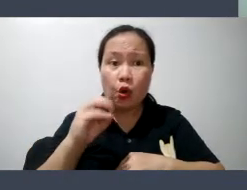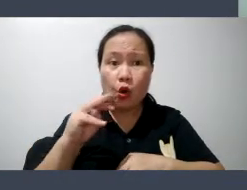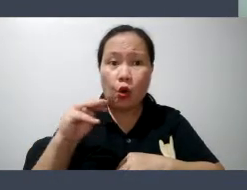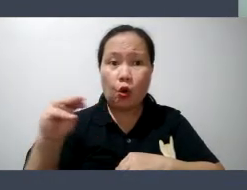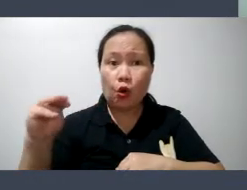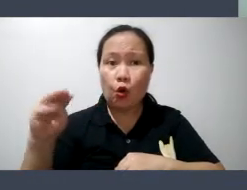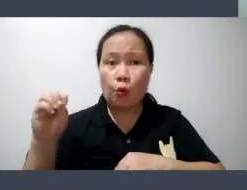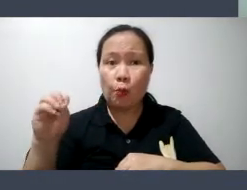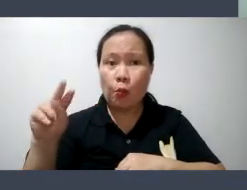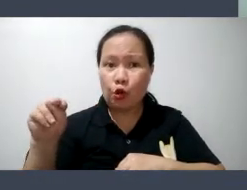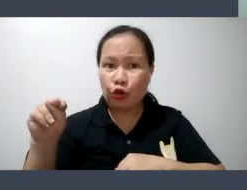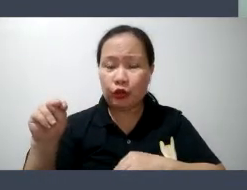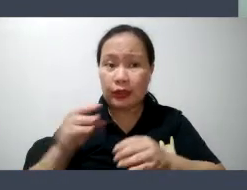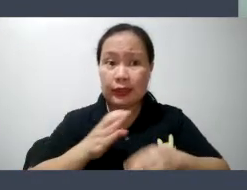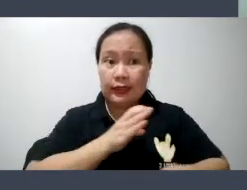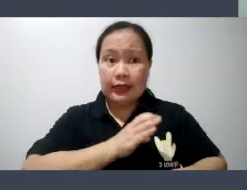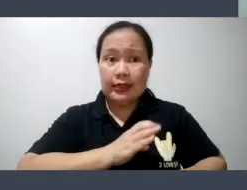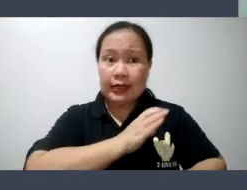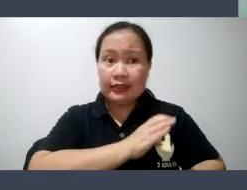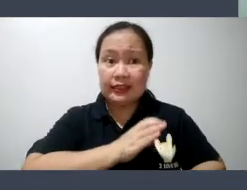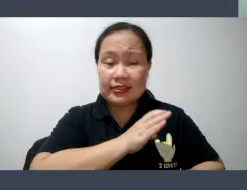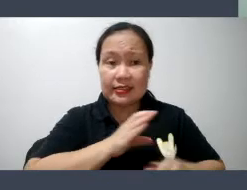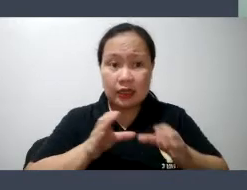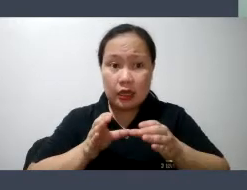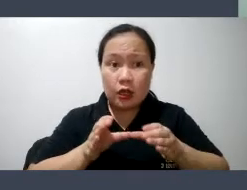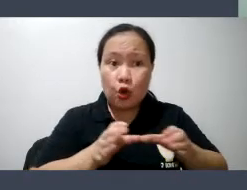common characteristic.